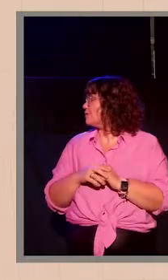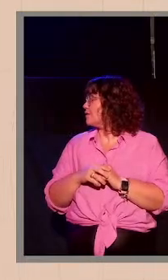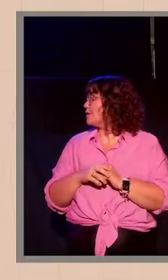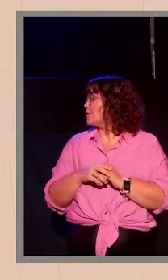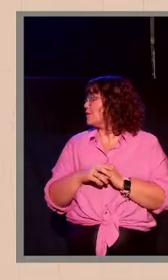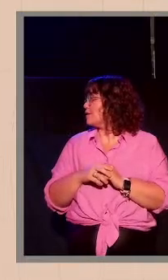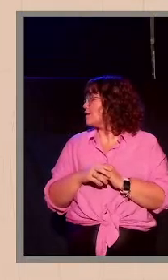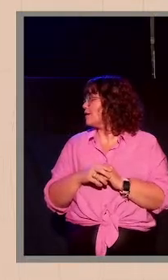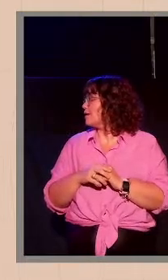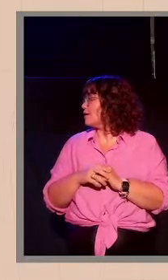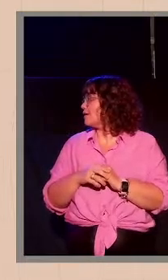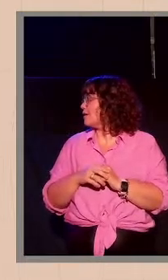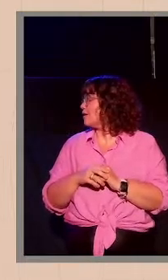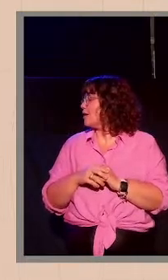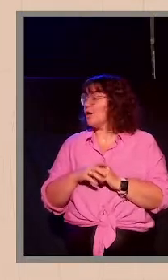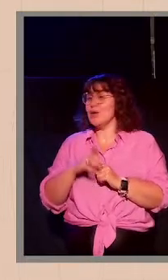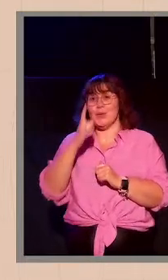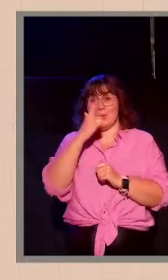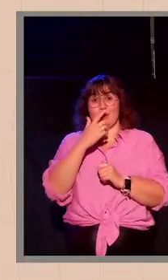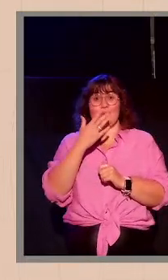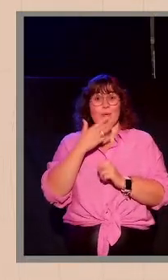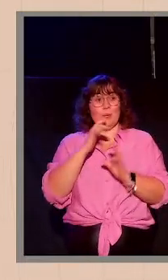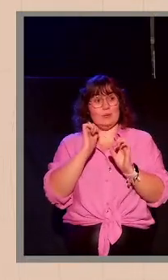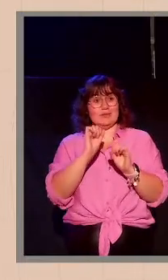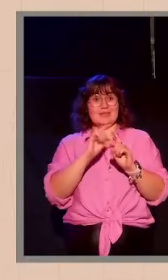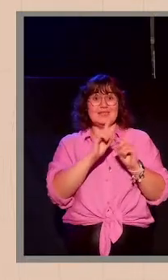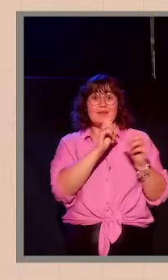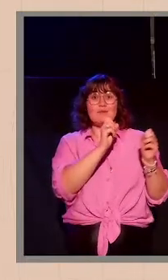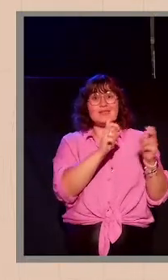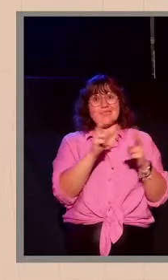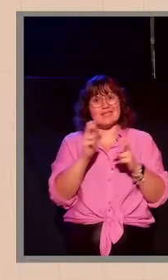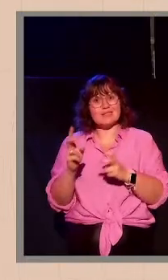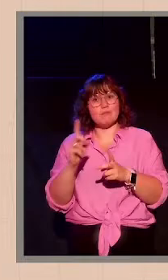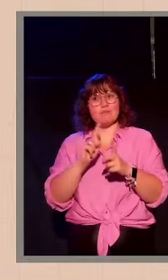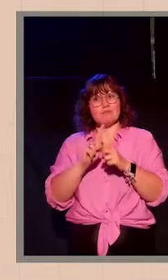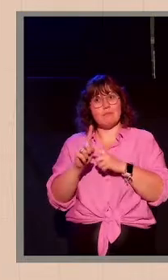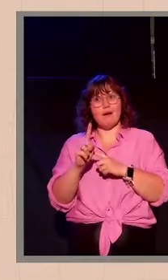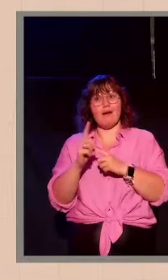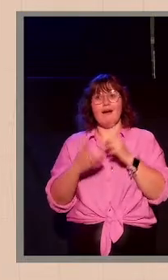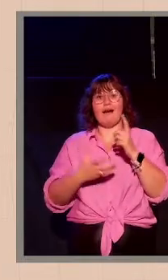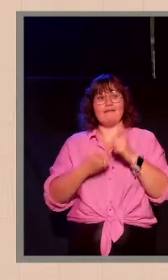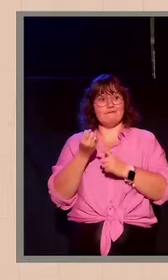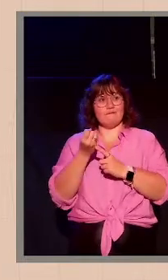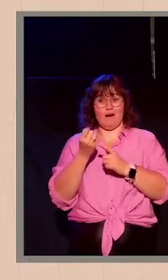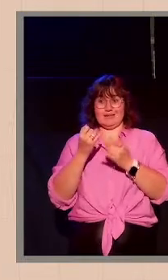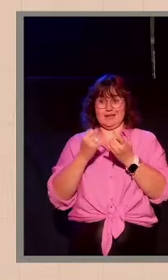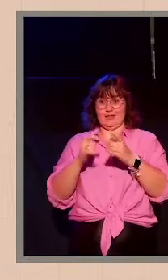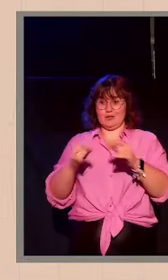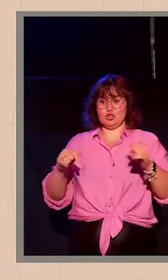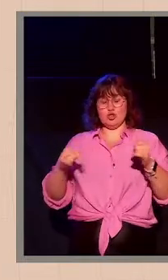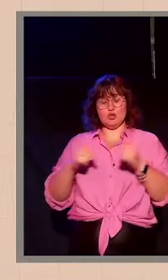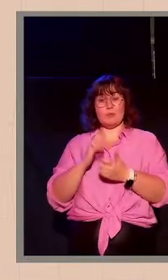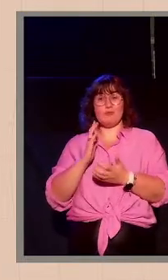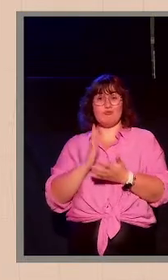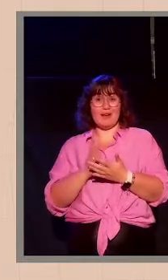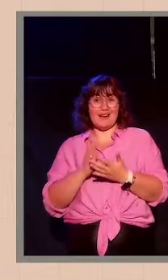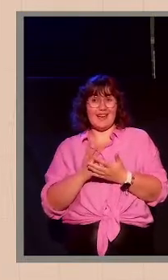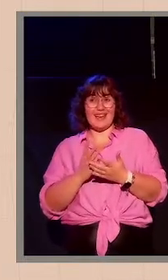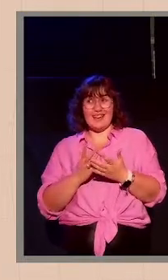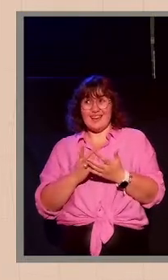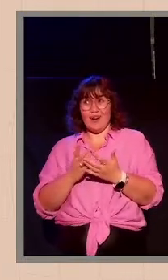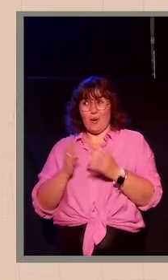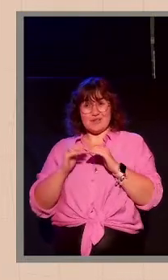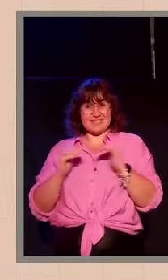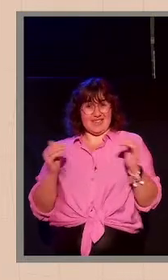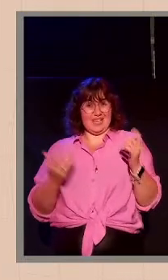systems that use that kind of stuff. It's fine at home, fine in the studio, but it really, you're going to have problems on